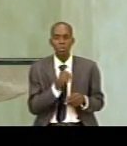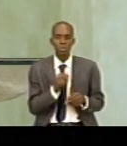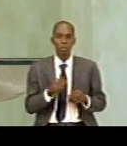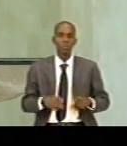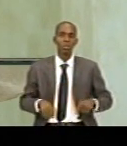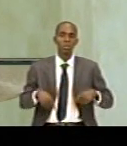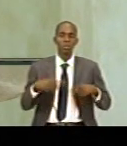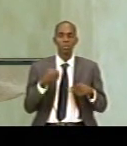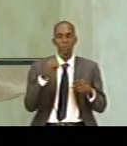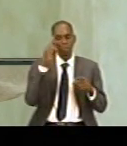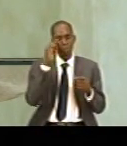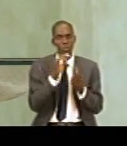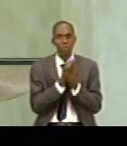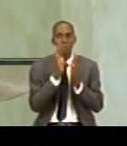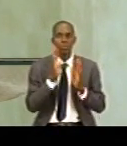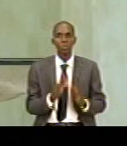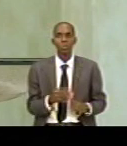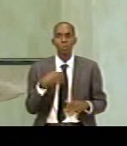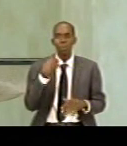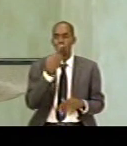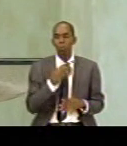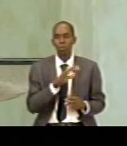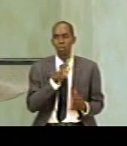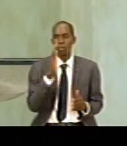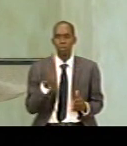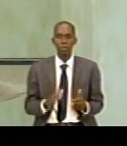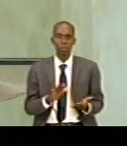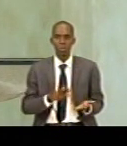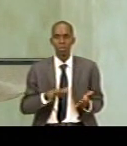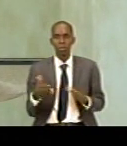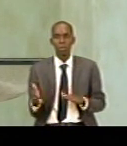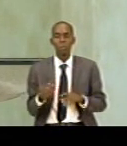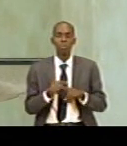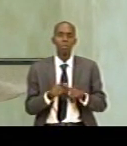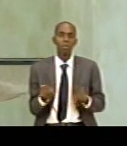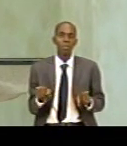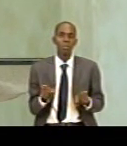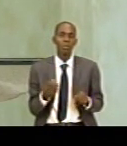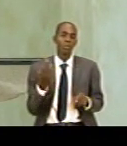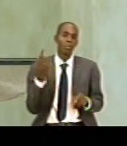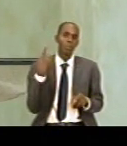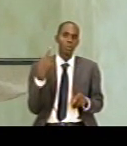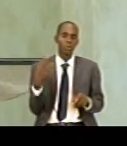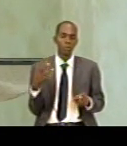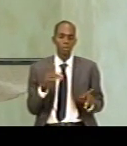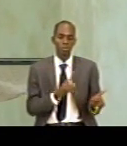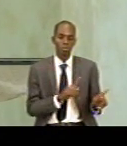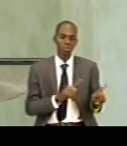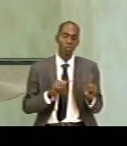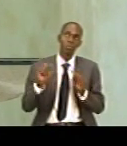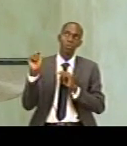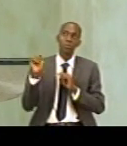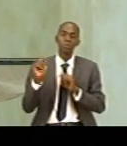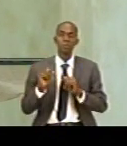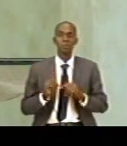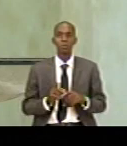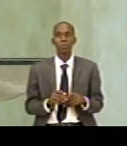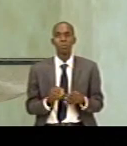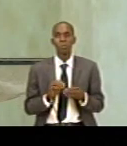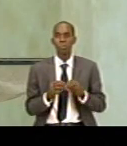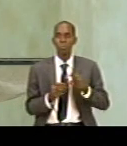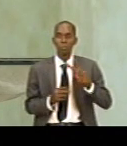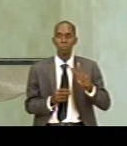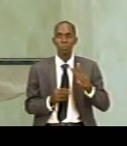saints, who did not taste death, but were translated. Number